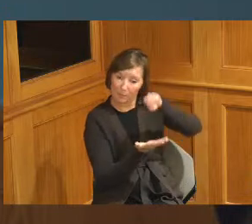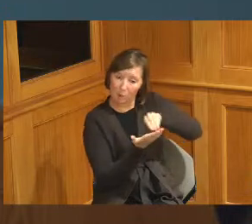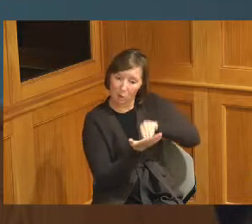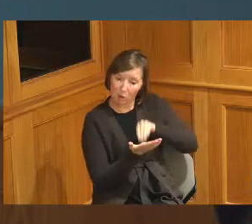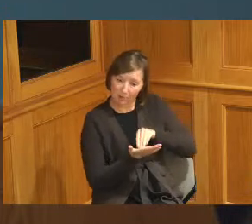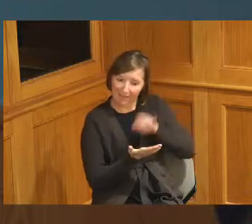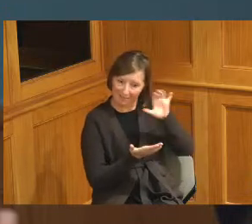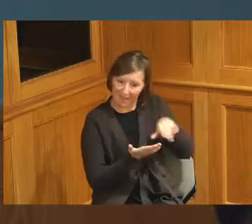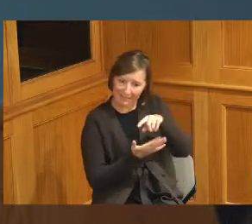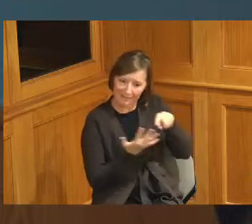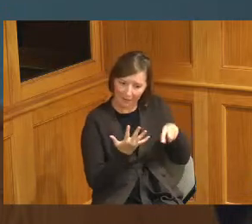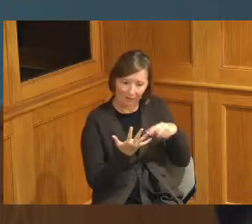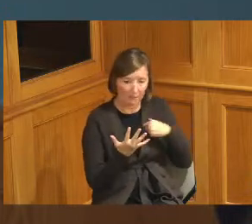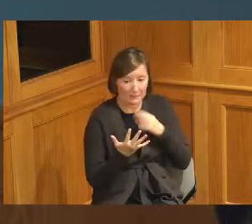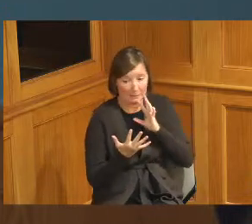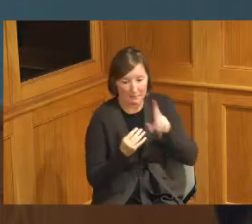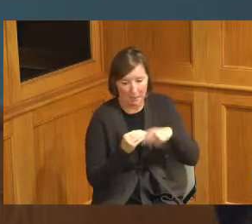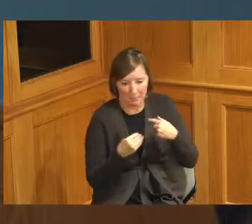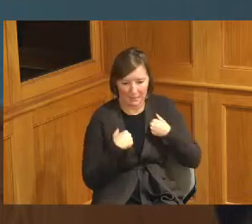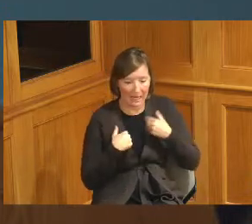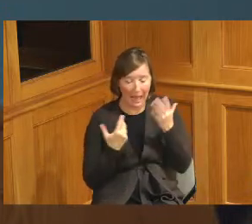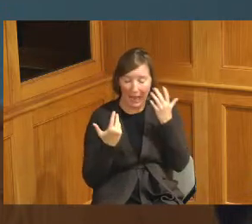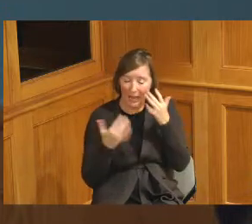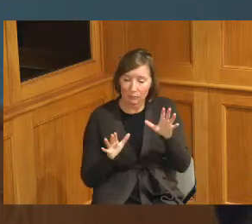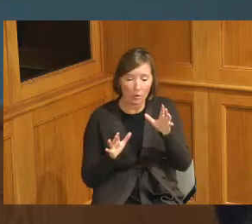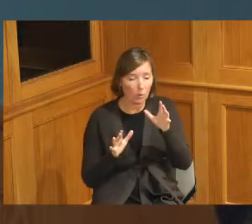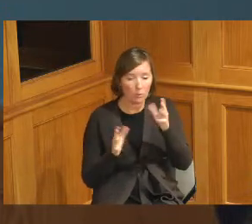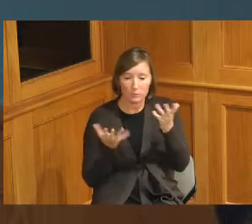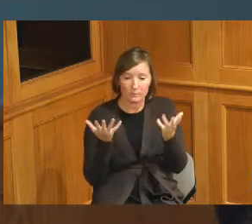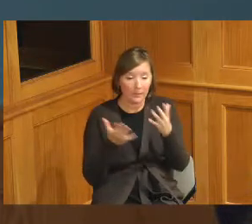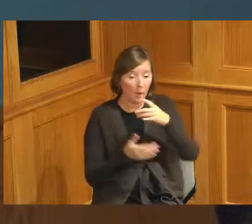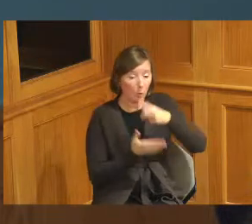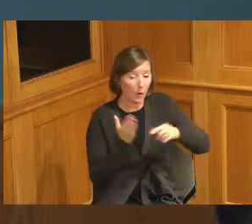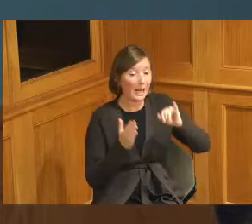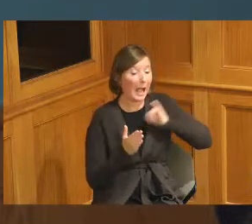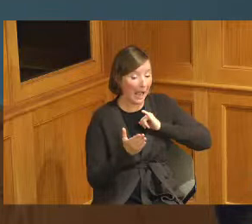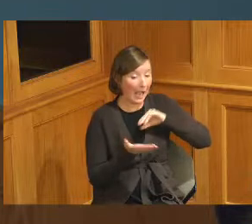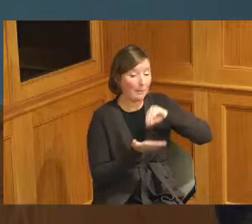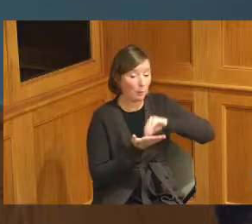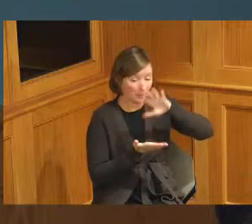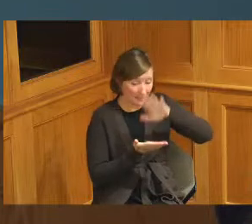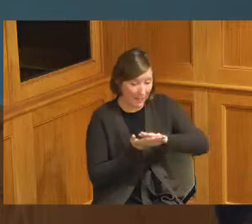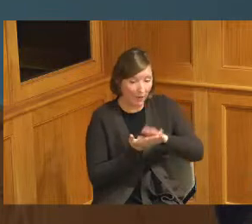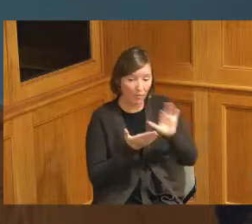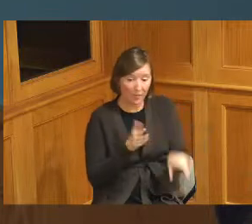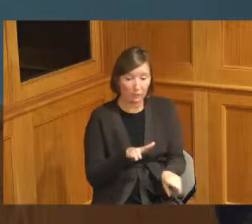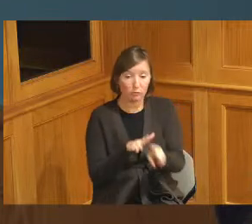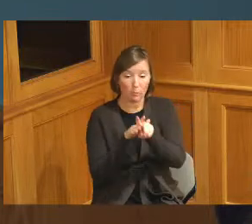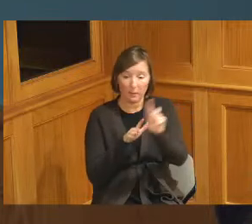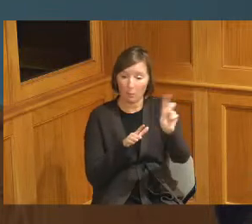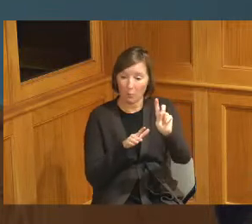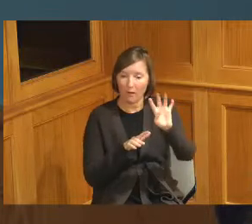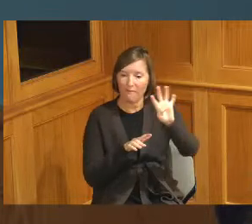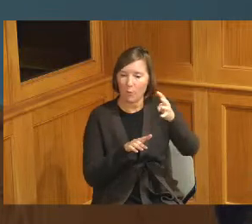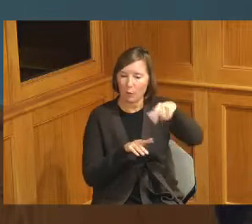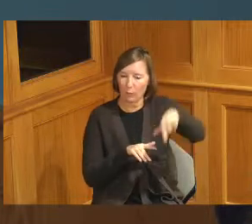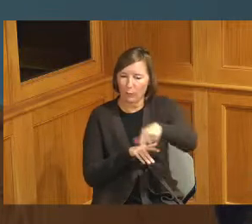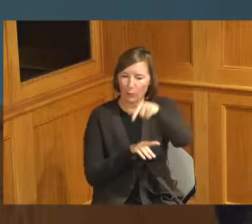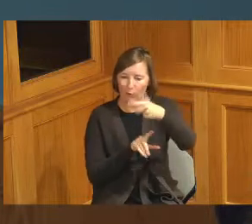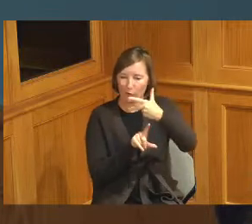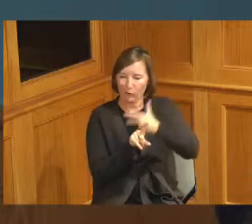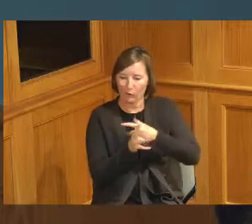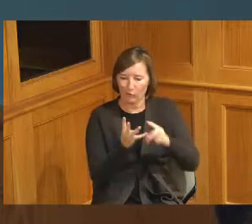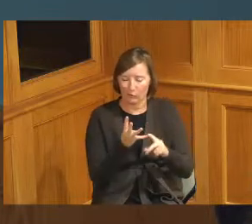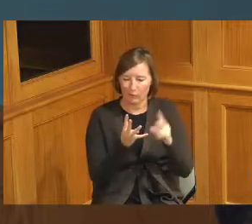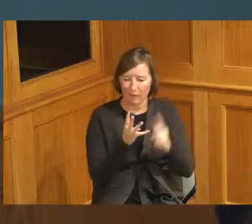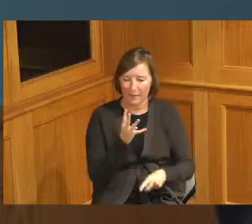stuff, I'm going to speak for me. I don't know who would say the stuff I put in is coming in the fourth quarter, because we in the fourth quarter. So usually the fourth quarter,